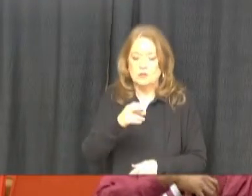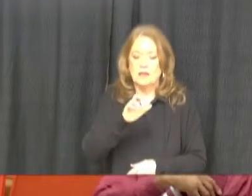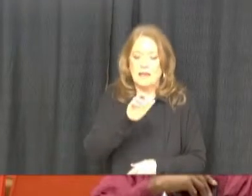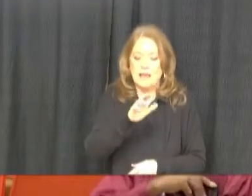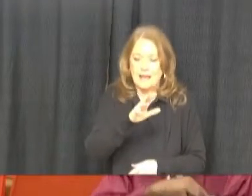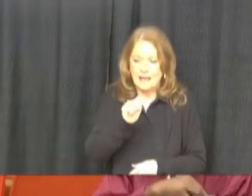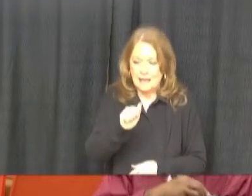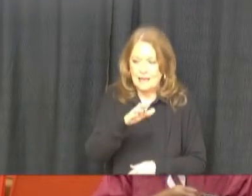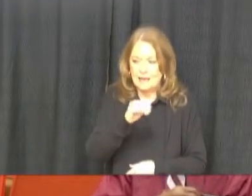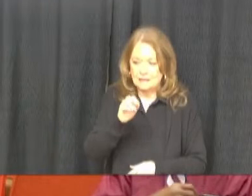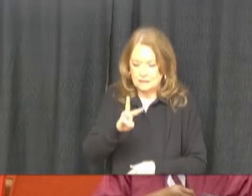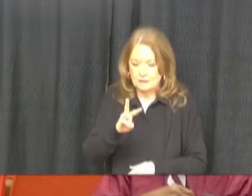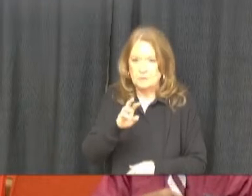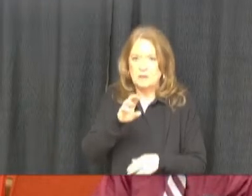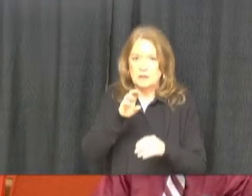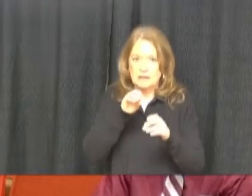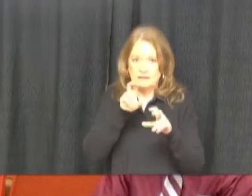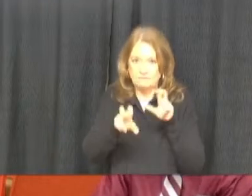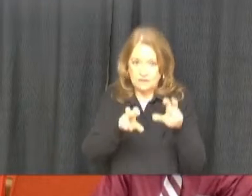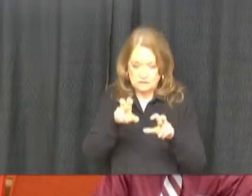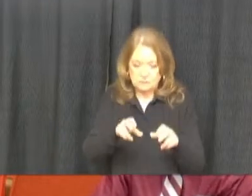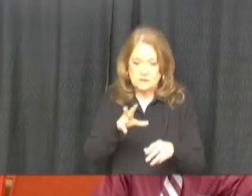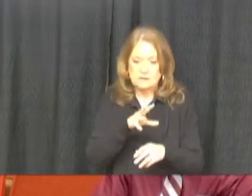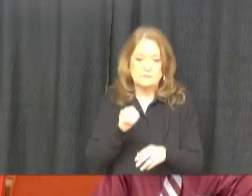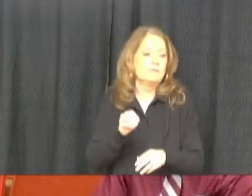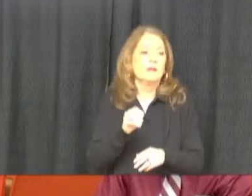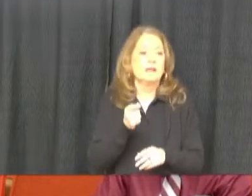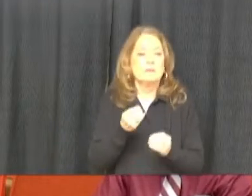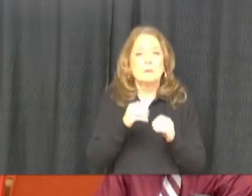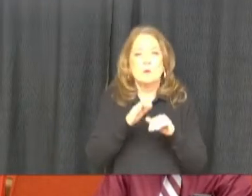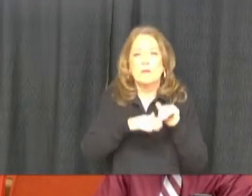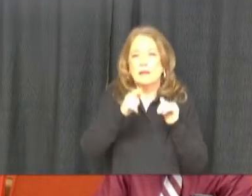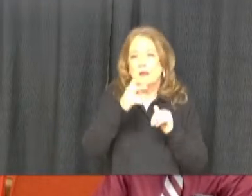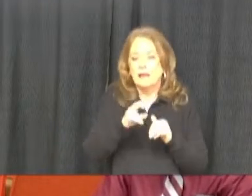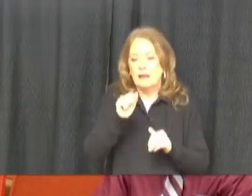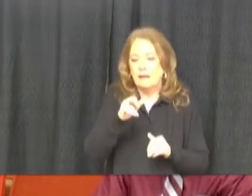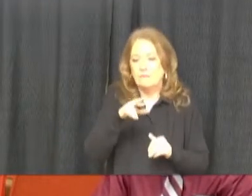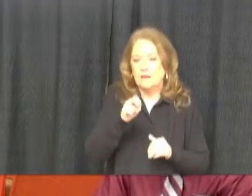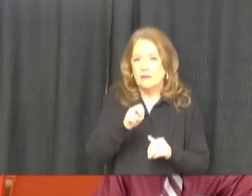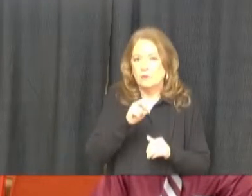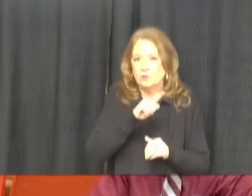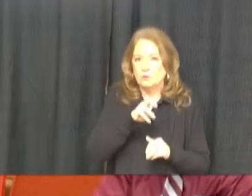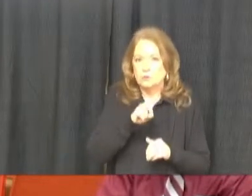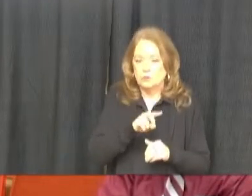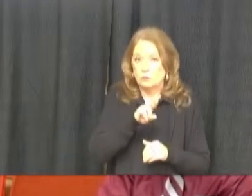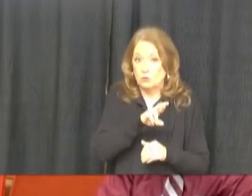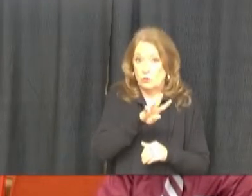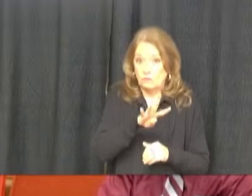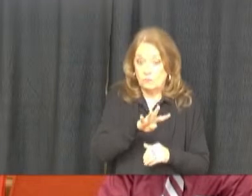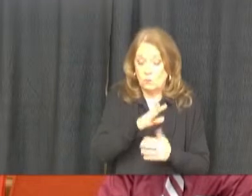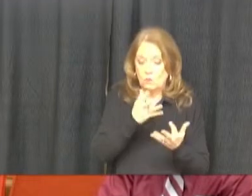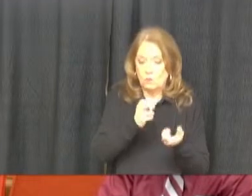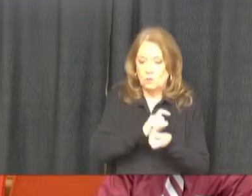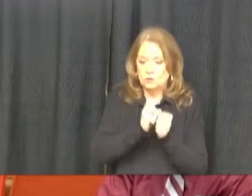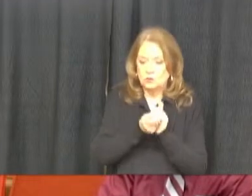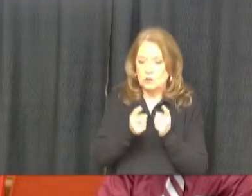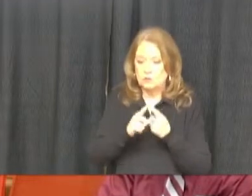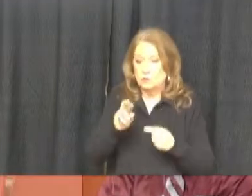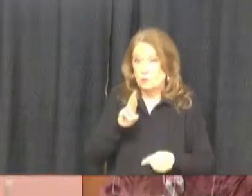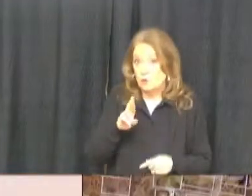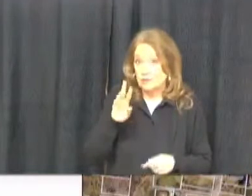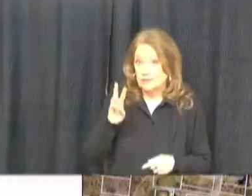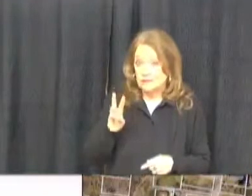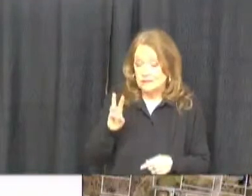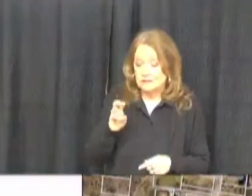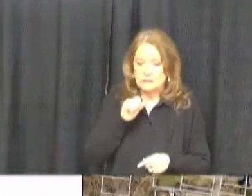Investments. 0.51 acres, so just over a half acre, currently zoned R4, requesting to go to R6. It is